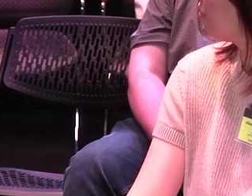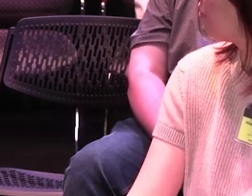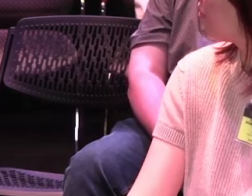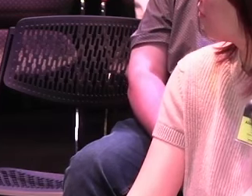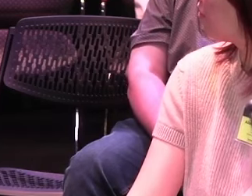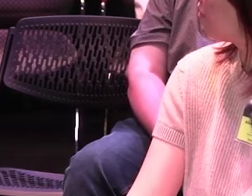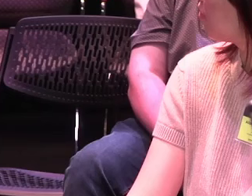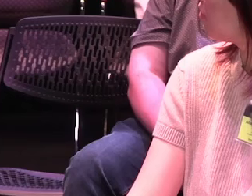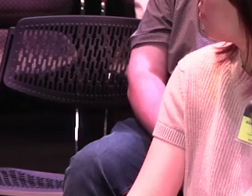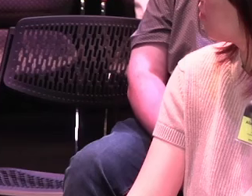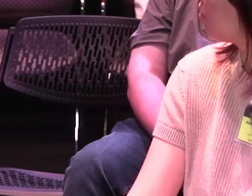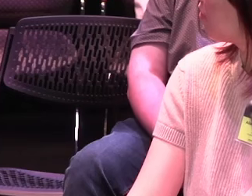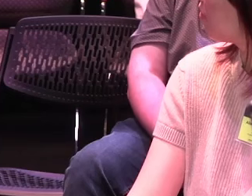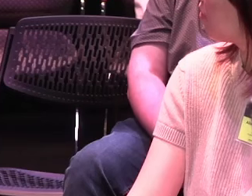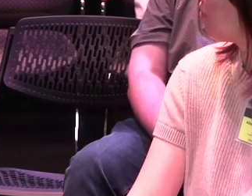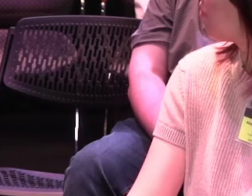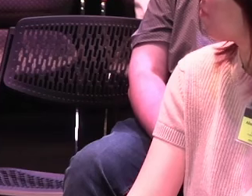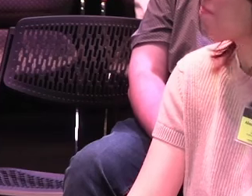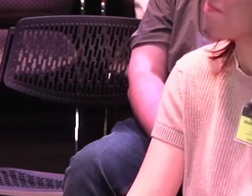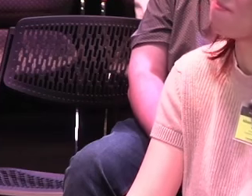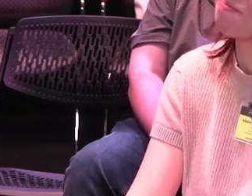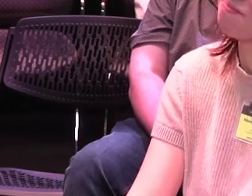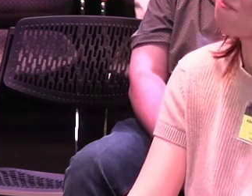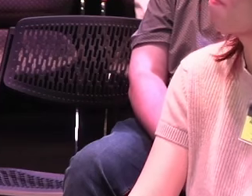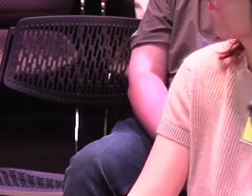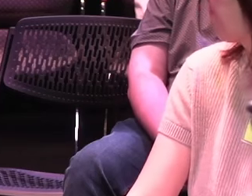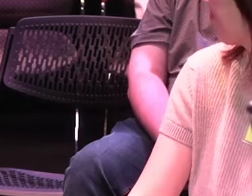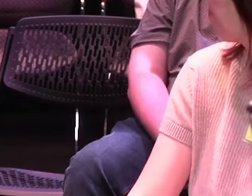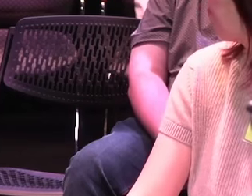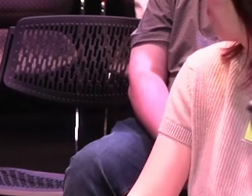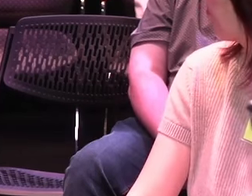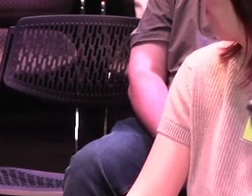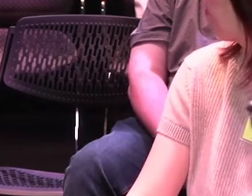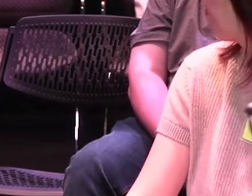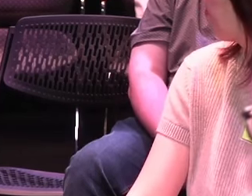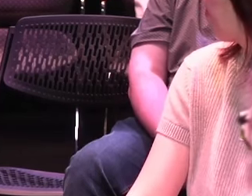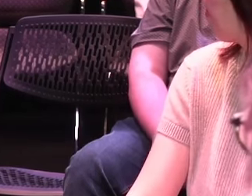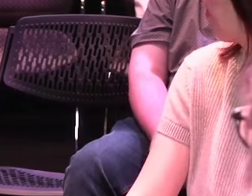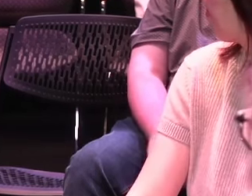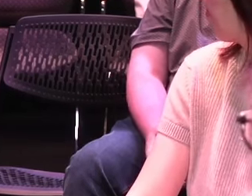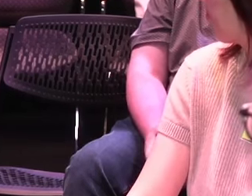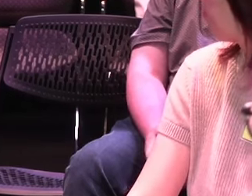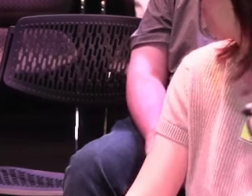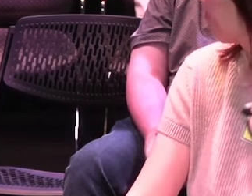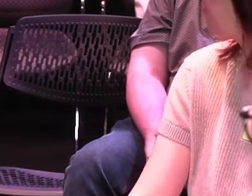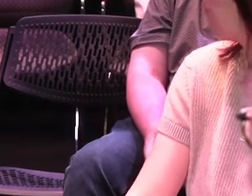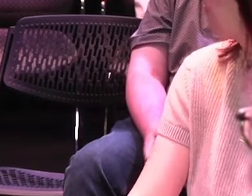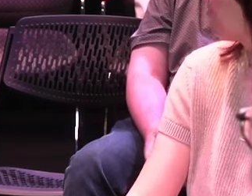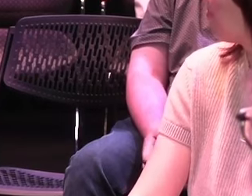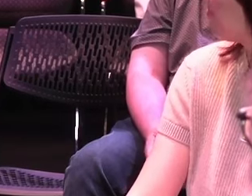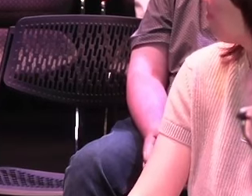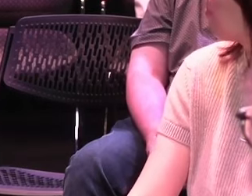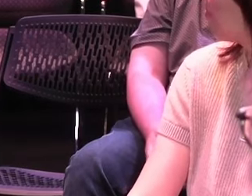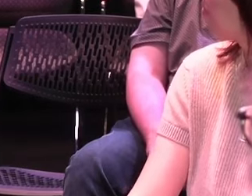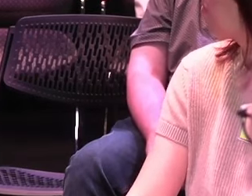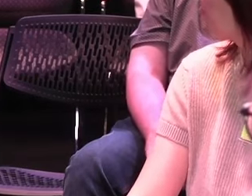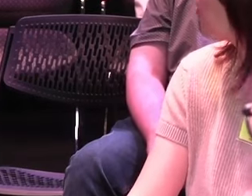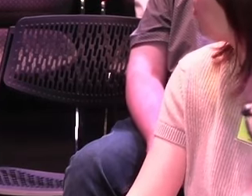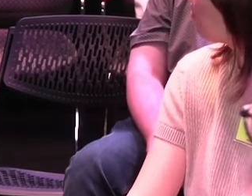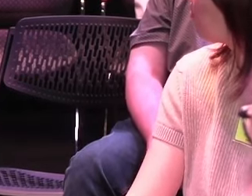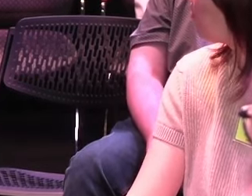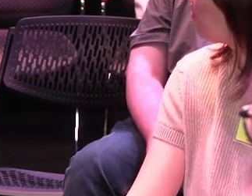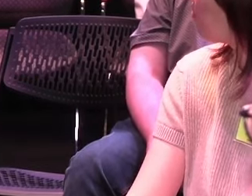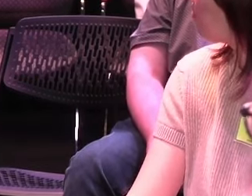those 3 years are gonna pass anyway. But what if when the 3 years passed, you'd actually gotten there, you'd achieved the thing that you were planning.